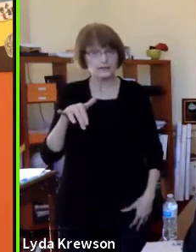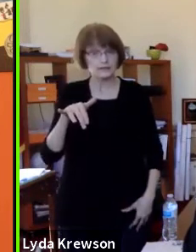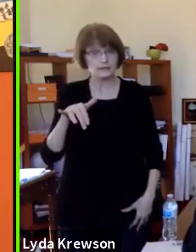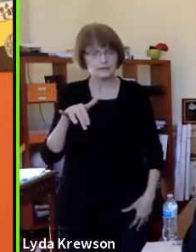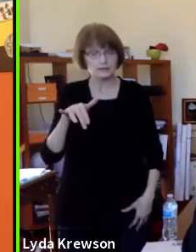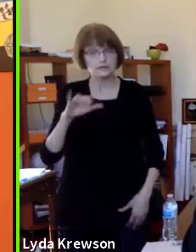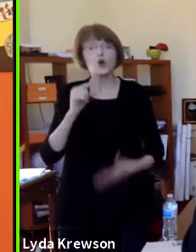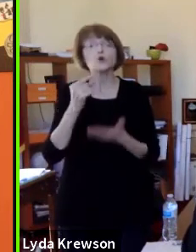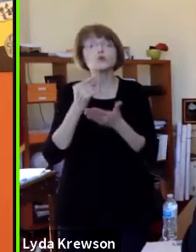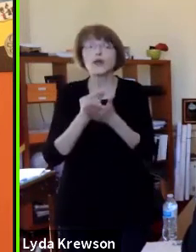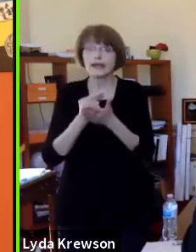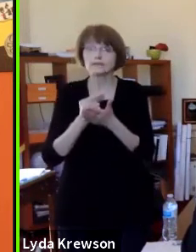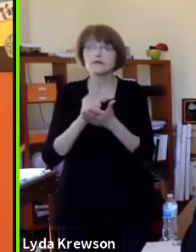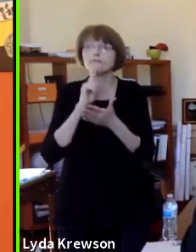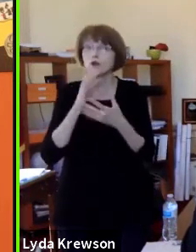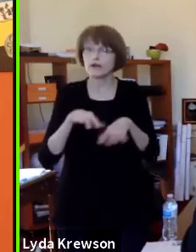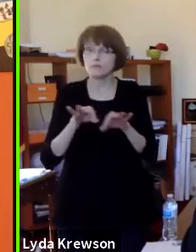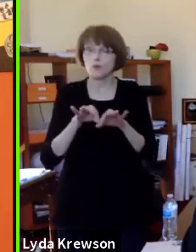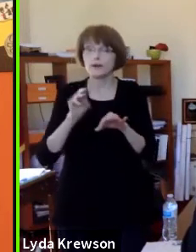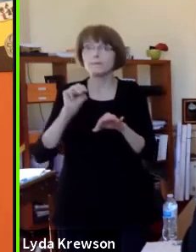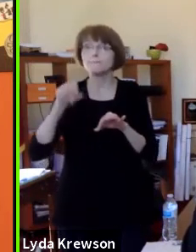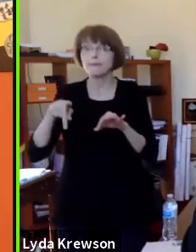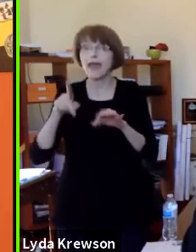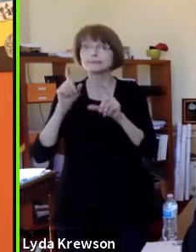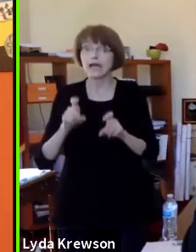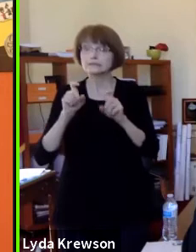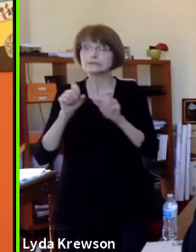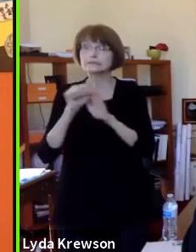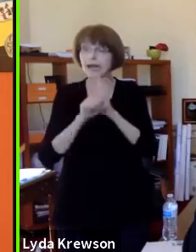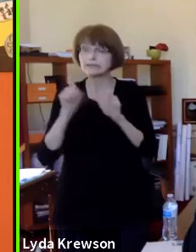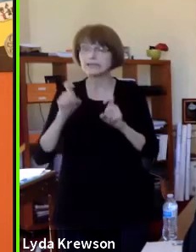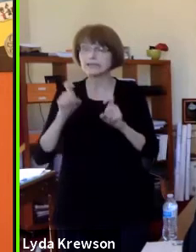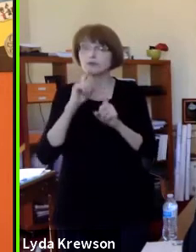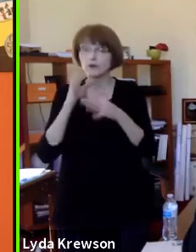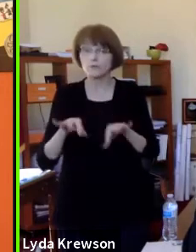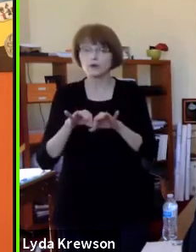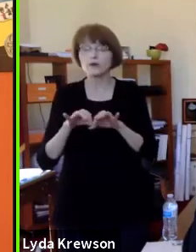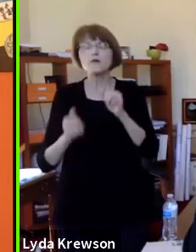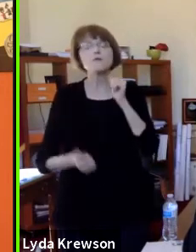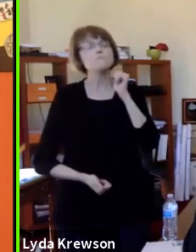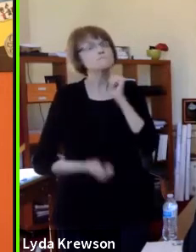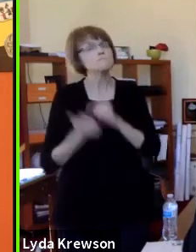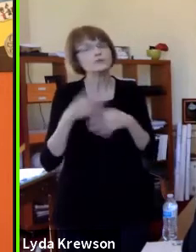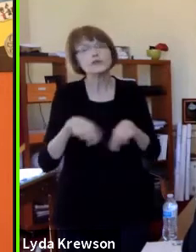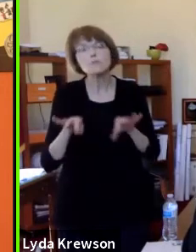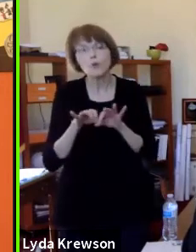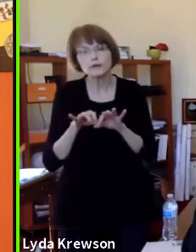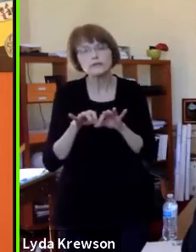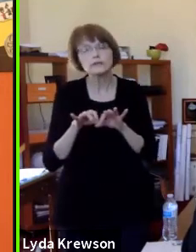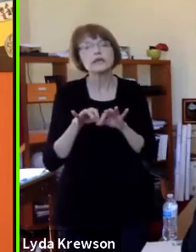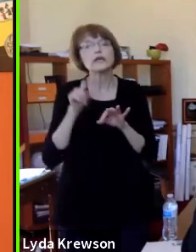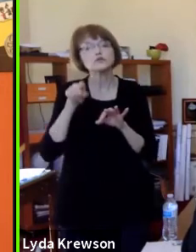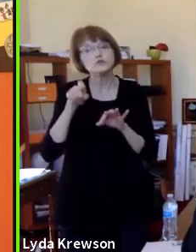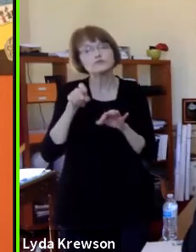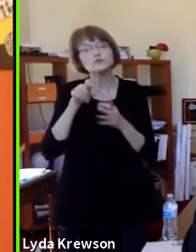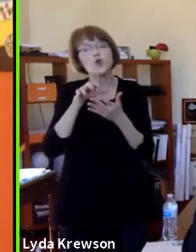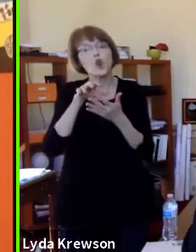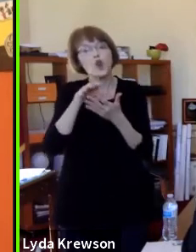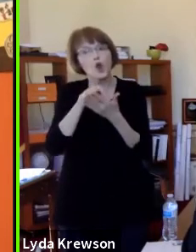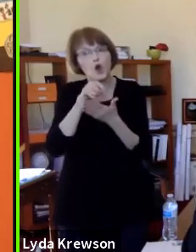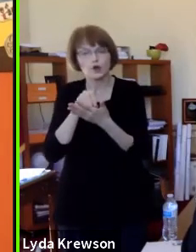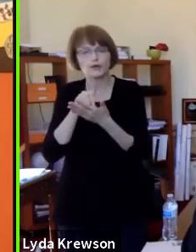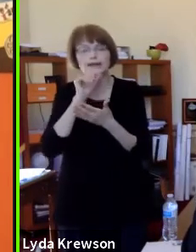Grades are very important, and MAP testing is very important. But the most important thing is what you learn. It's not about